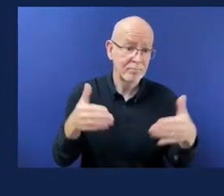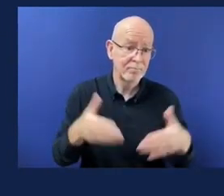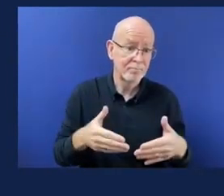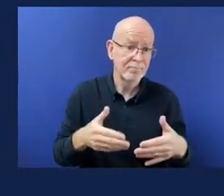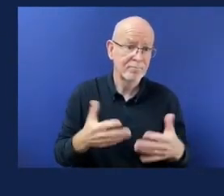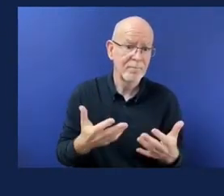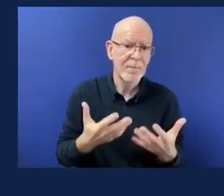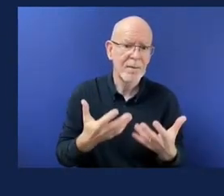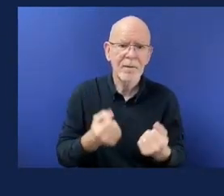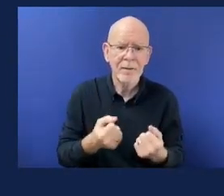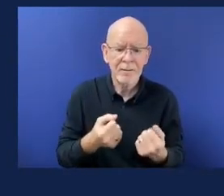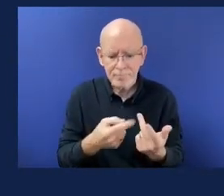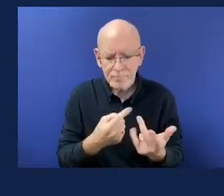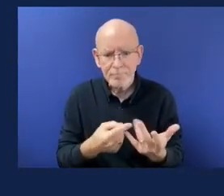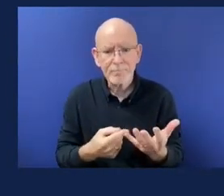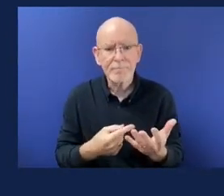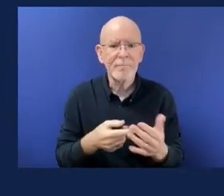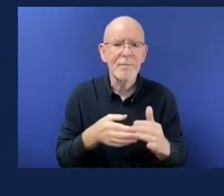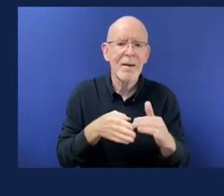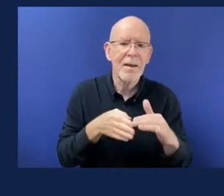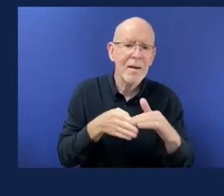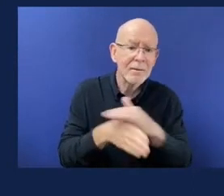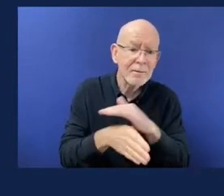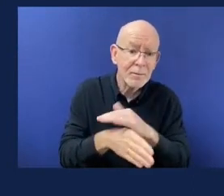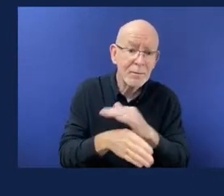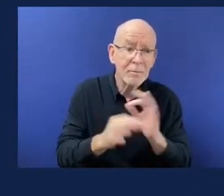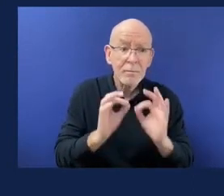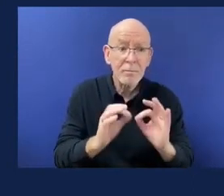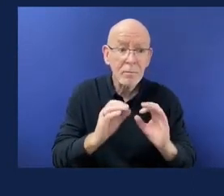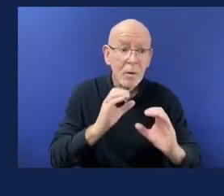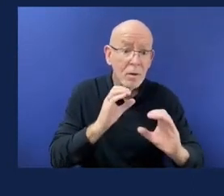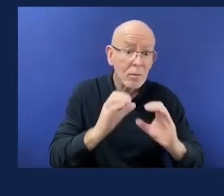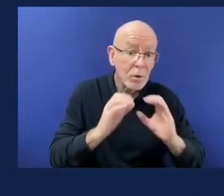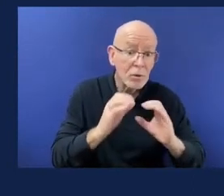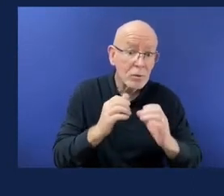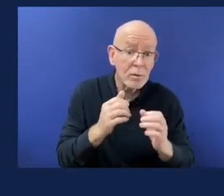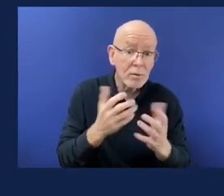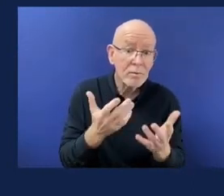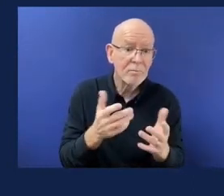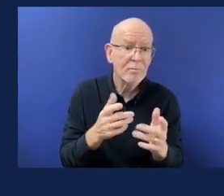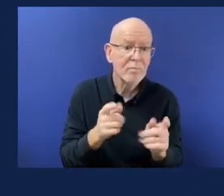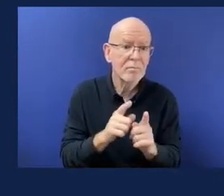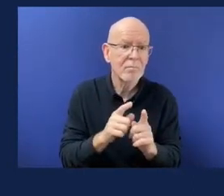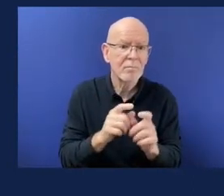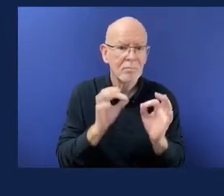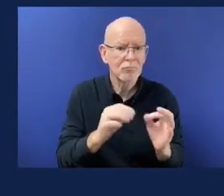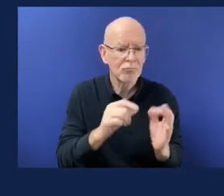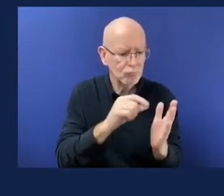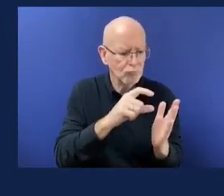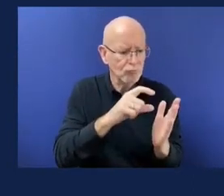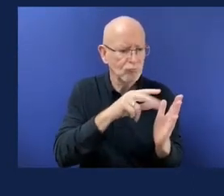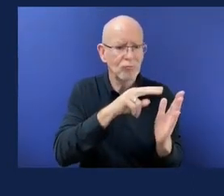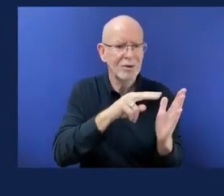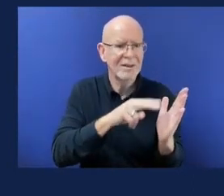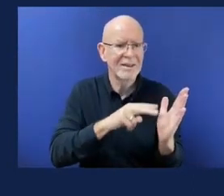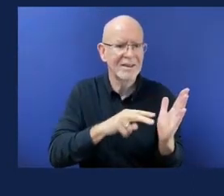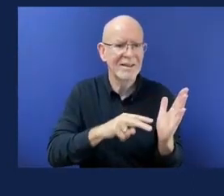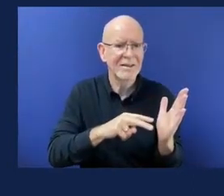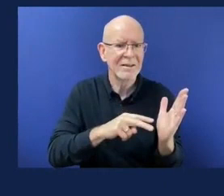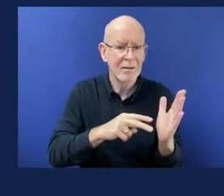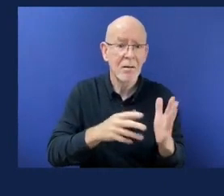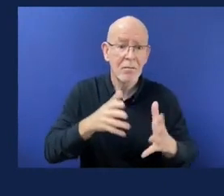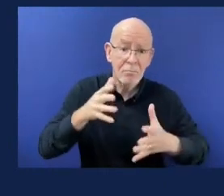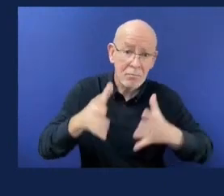We heard a lot about inequitable access to ticketing, and that